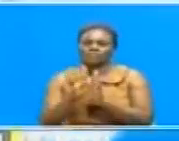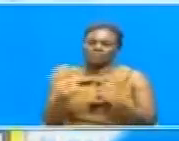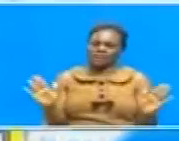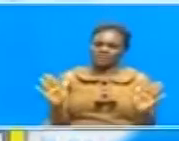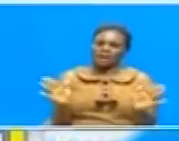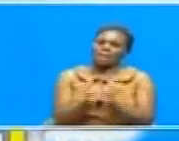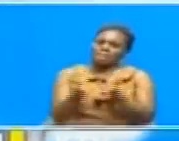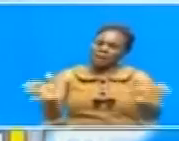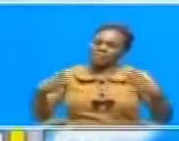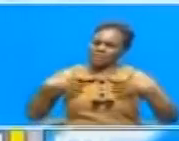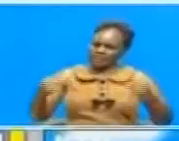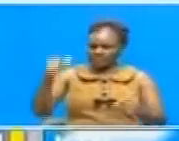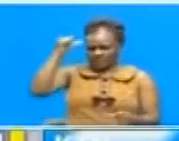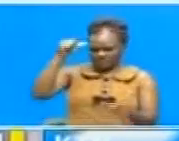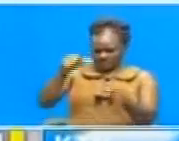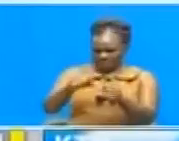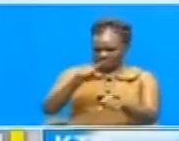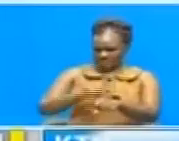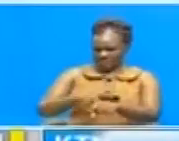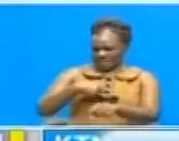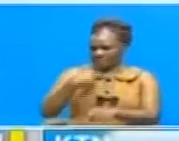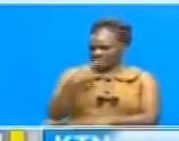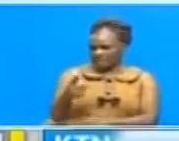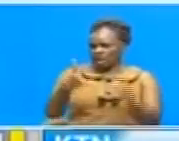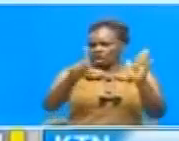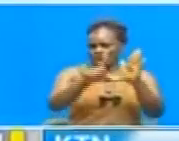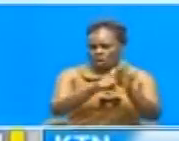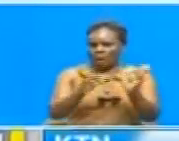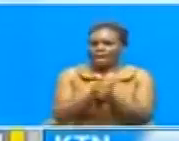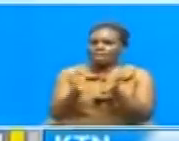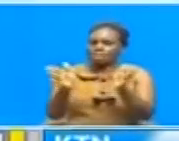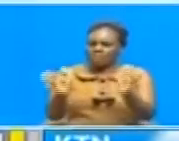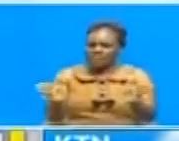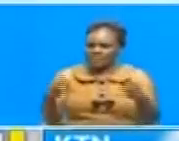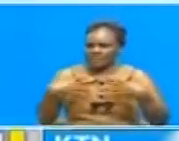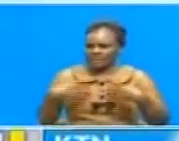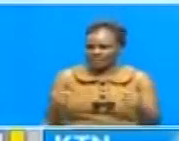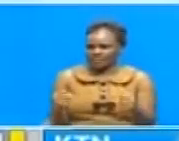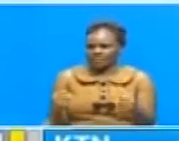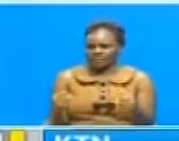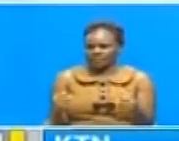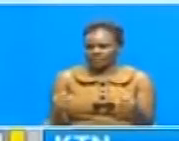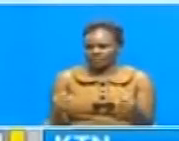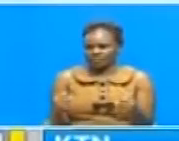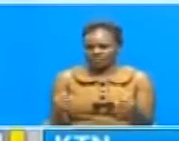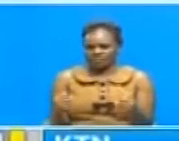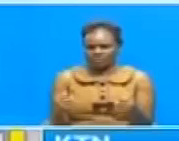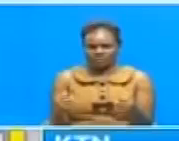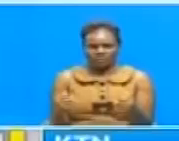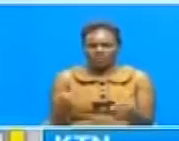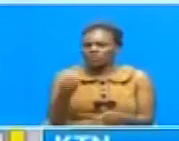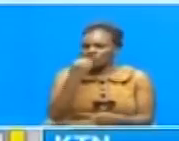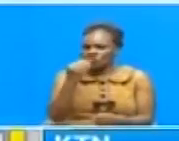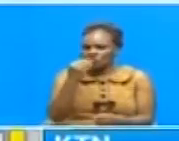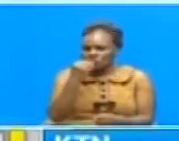public health, and you remember I was almost telling you the law, just Google in today, Food, Drugs